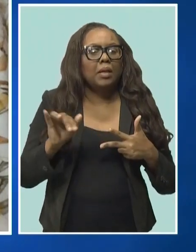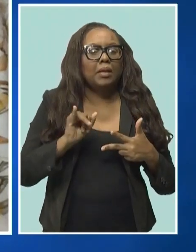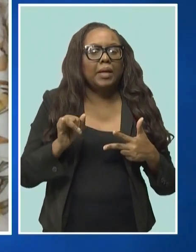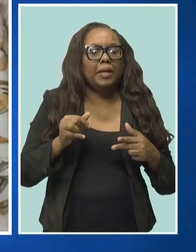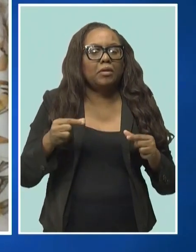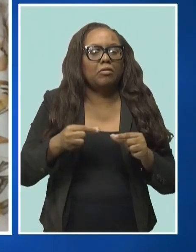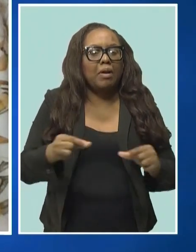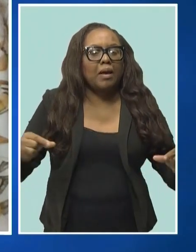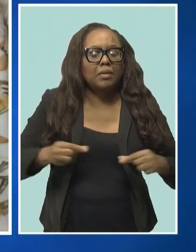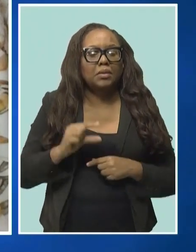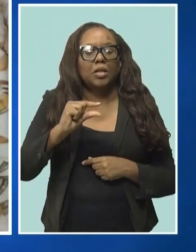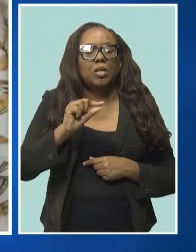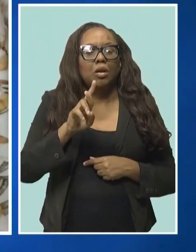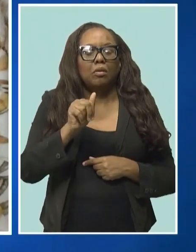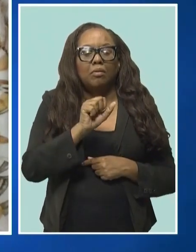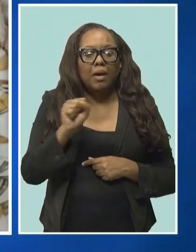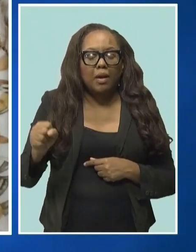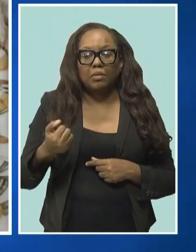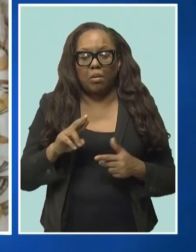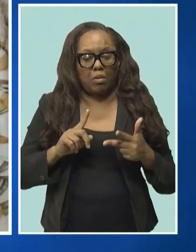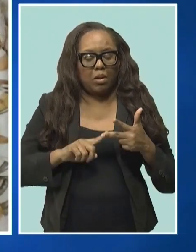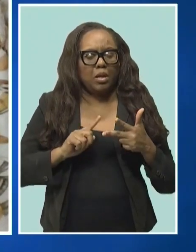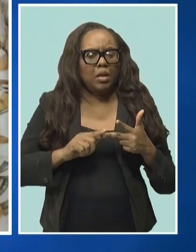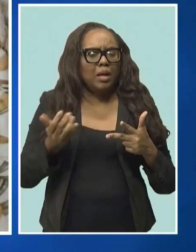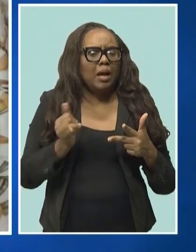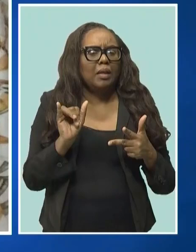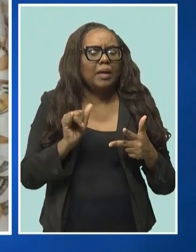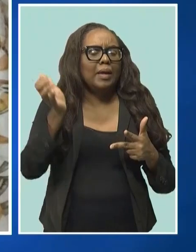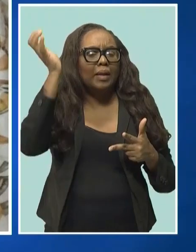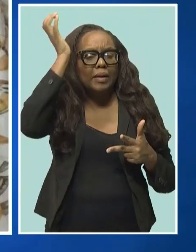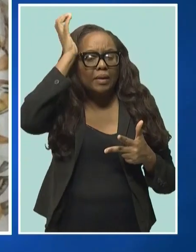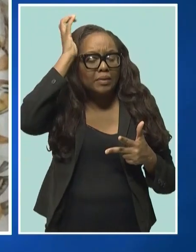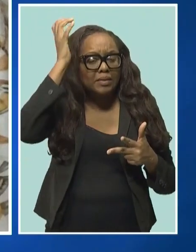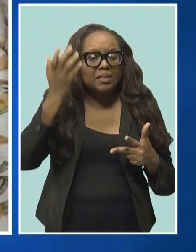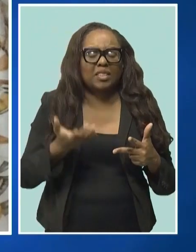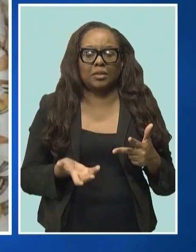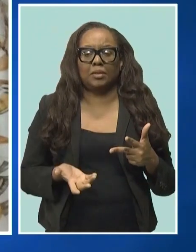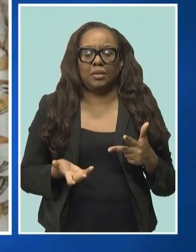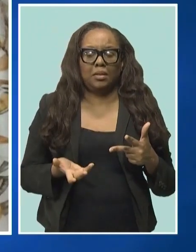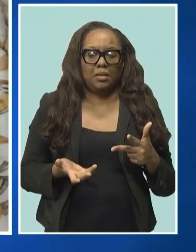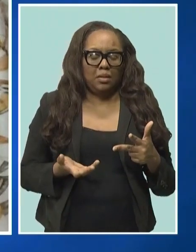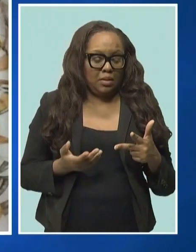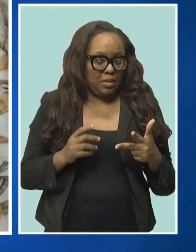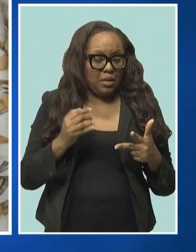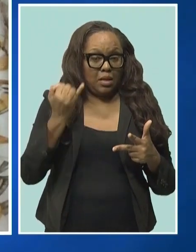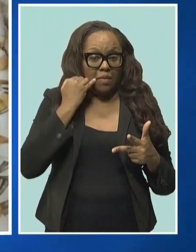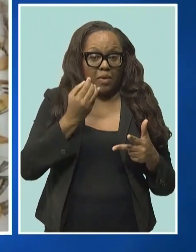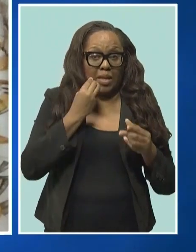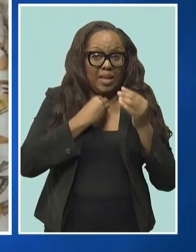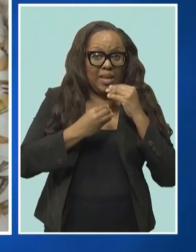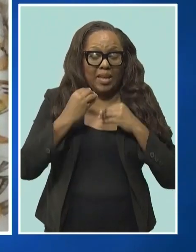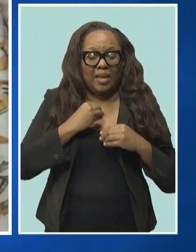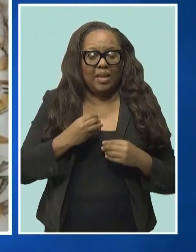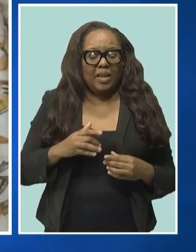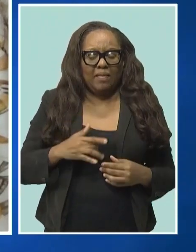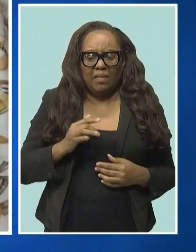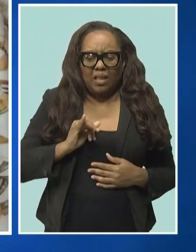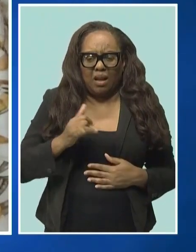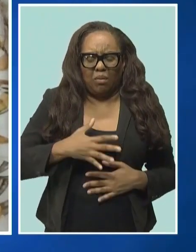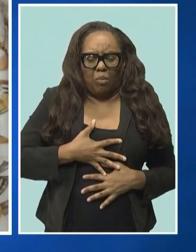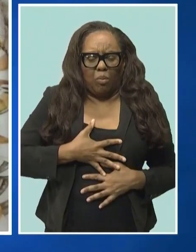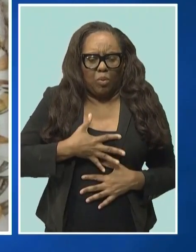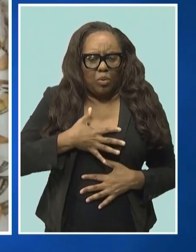leafy vegetables, things like that. And if they're ingested, they can cause nausea. Most flatworms do